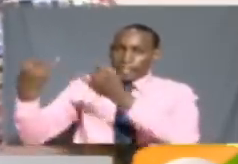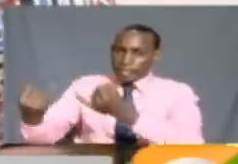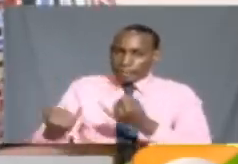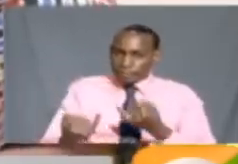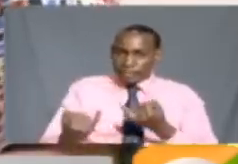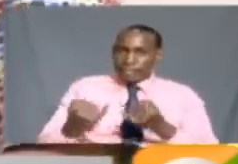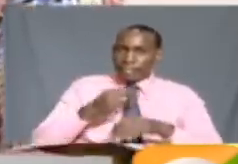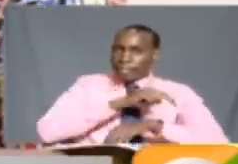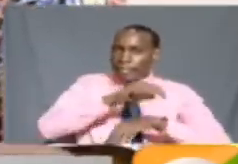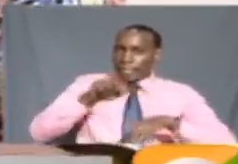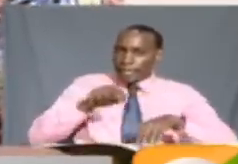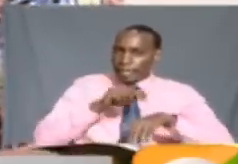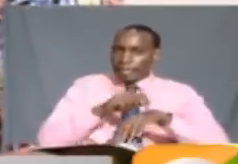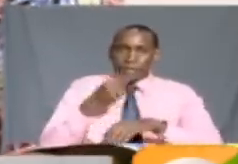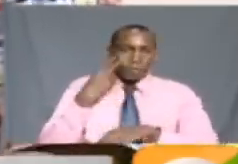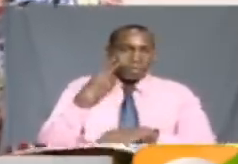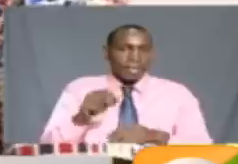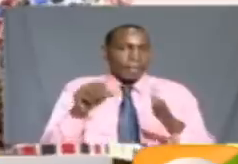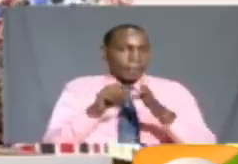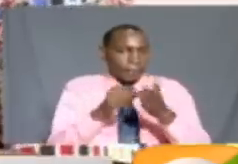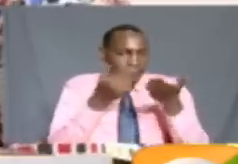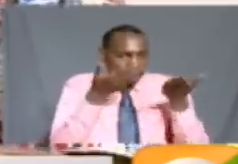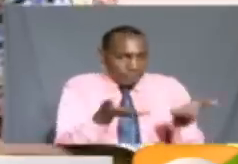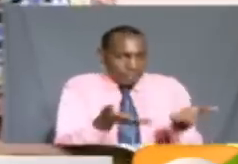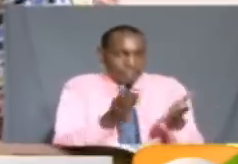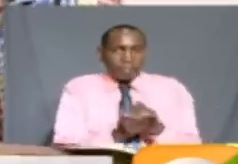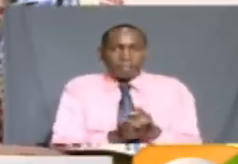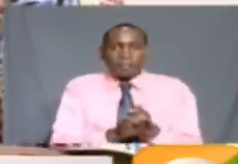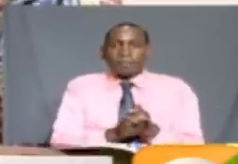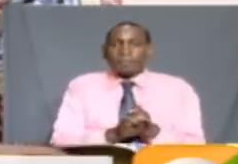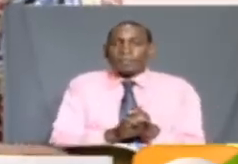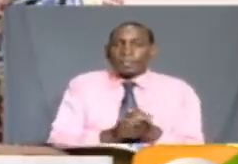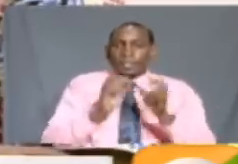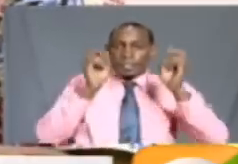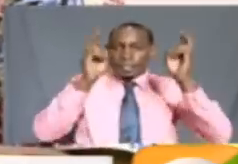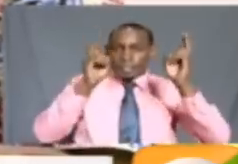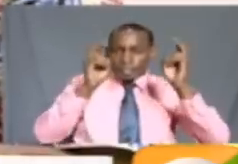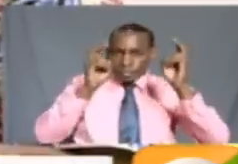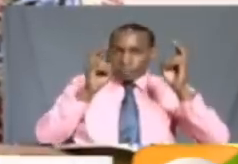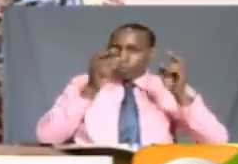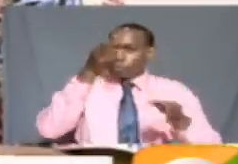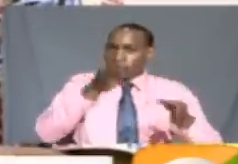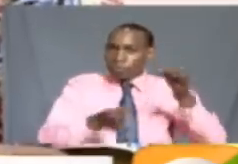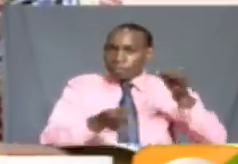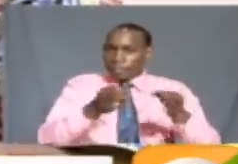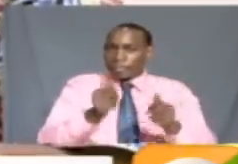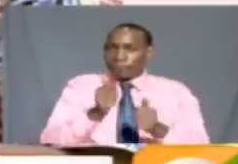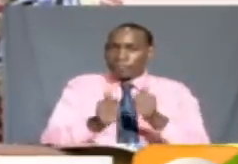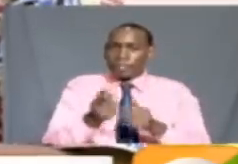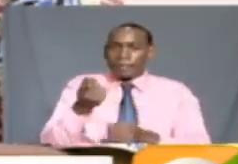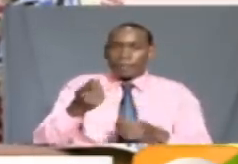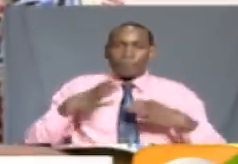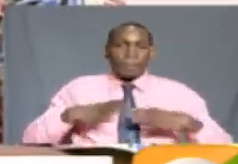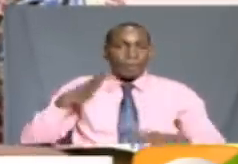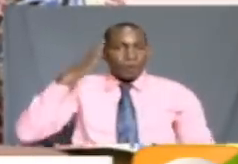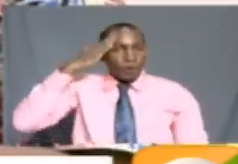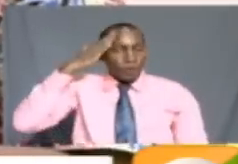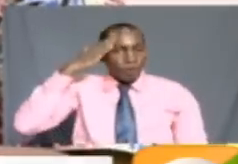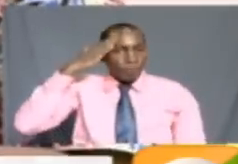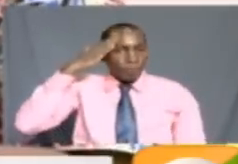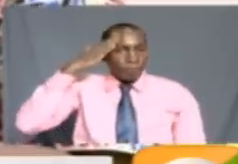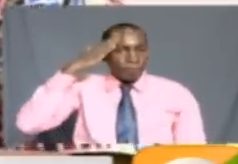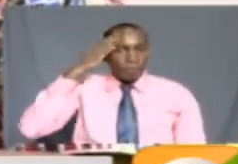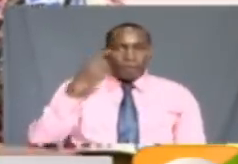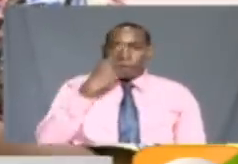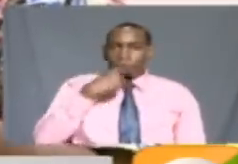nation to look at the issue at hand. There's an issue of injustice. Which very few people are aware of